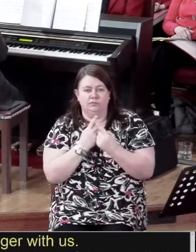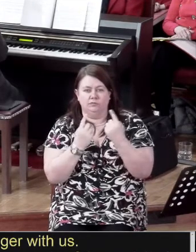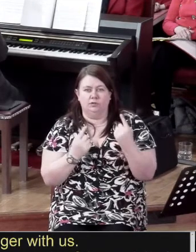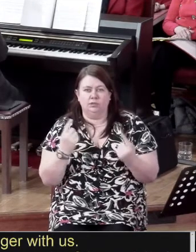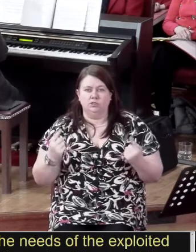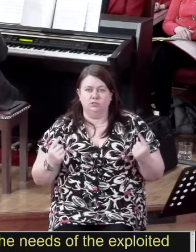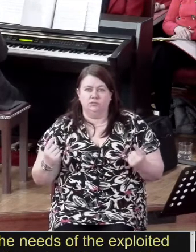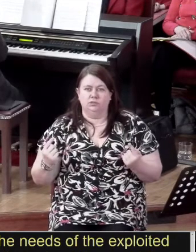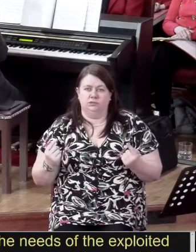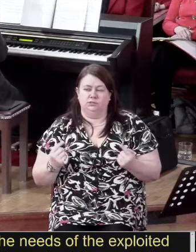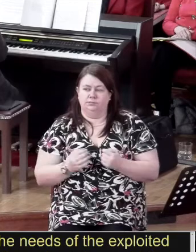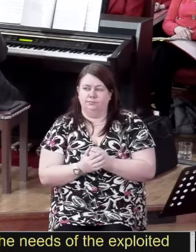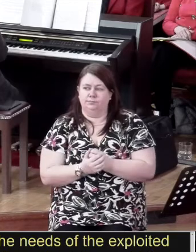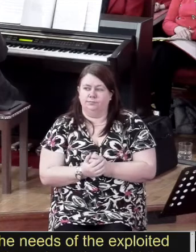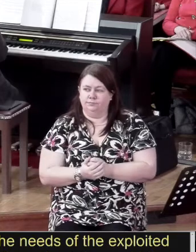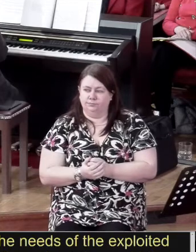them.